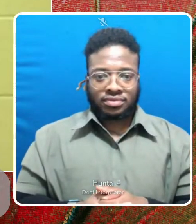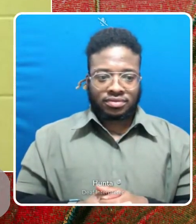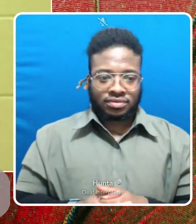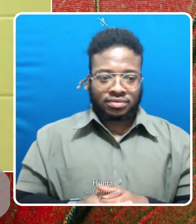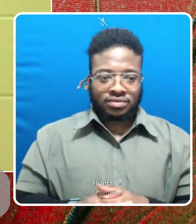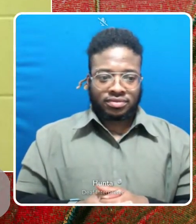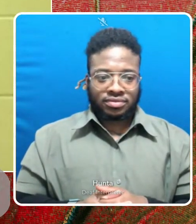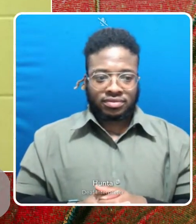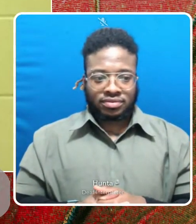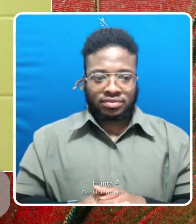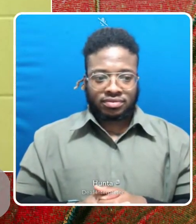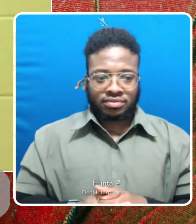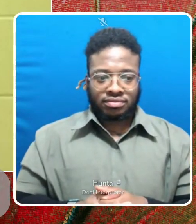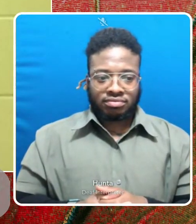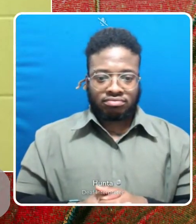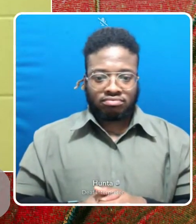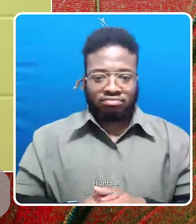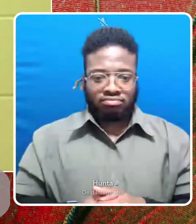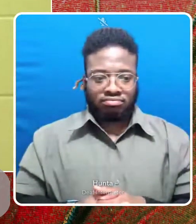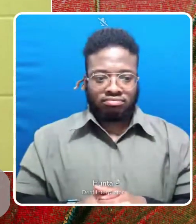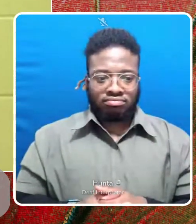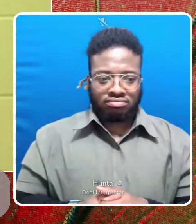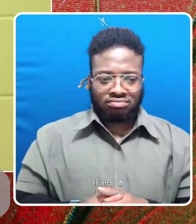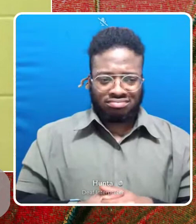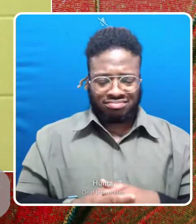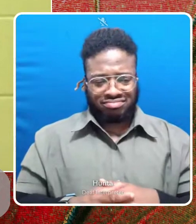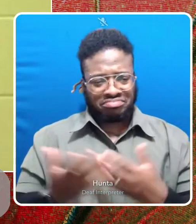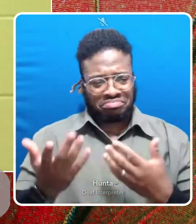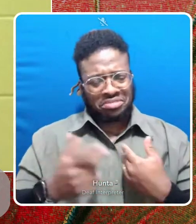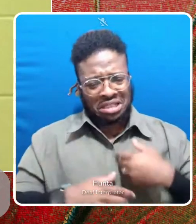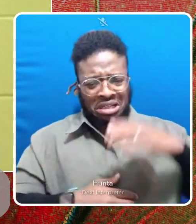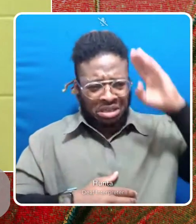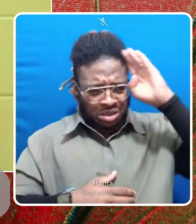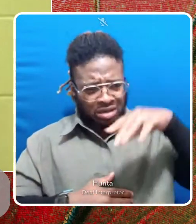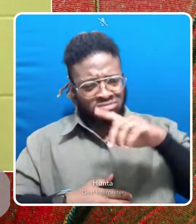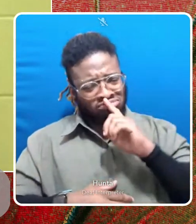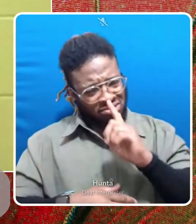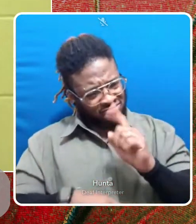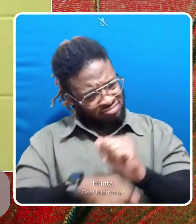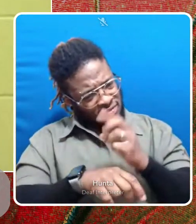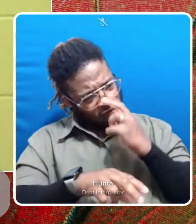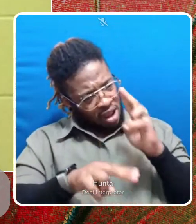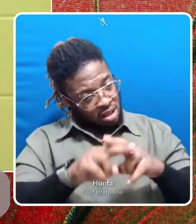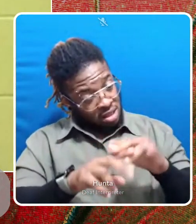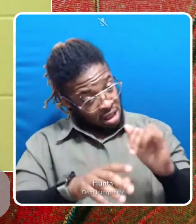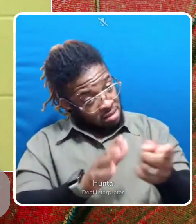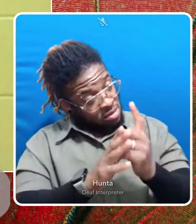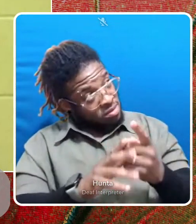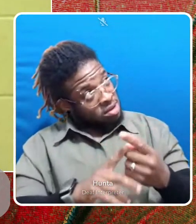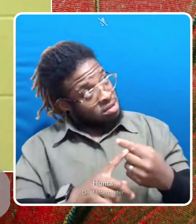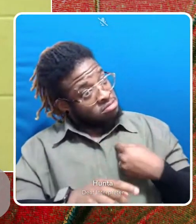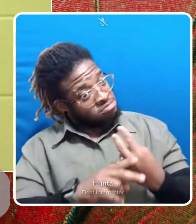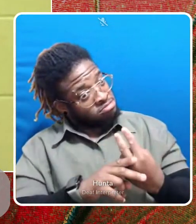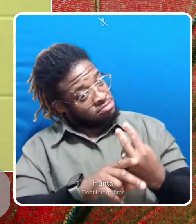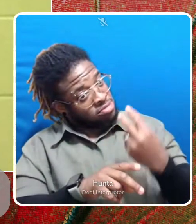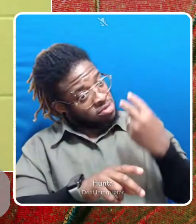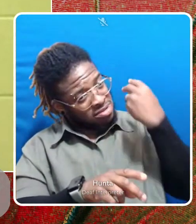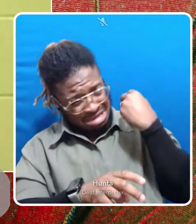So I know it was like super fun in the moment, but now that 2 years have passed and I still feel guilty,